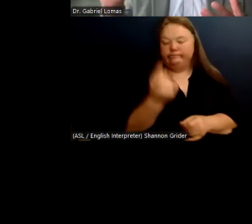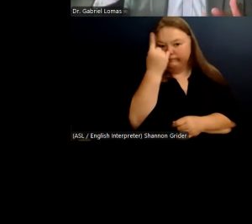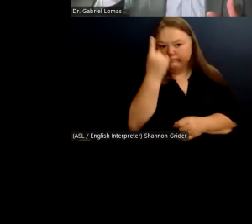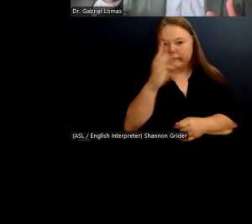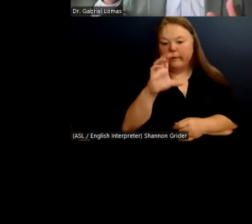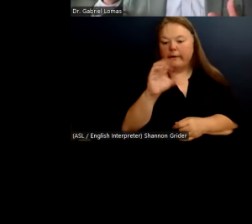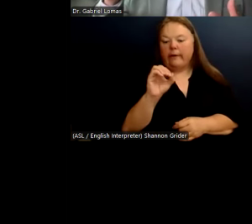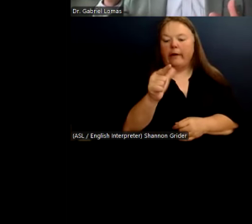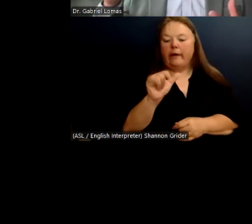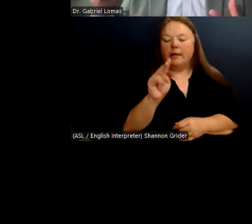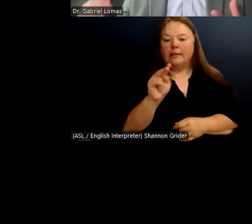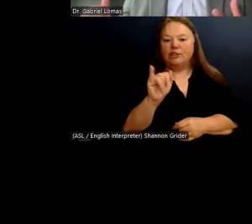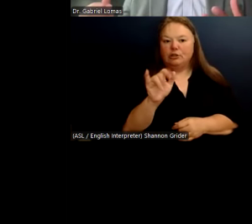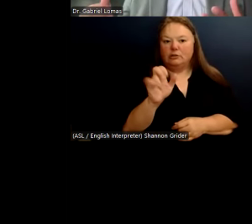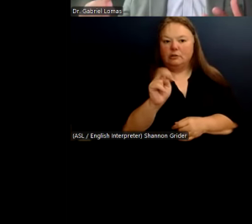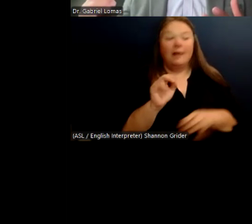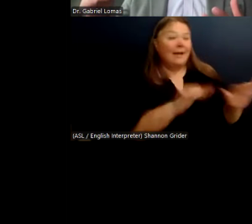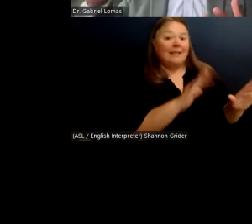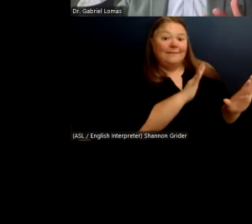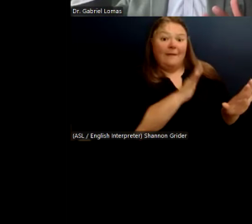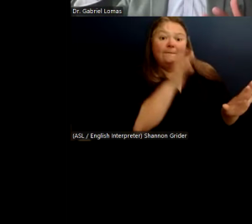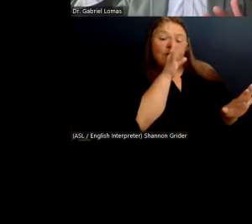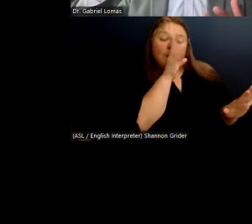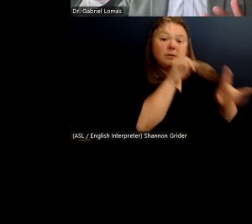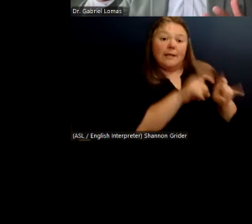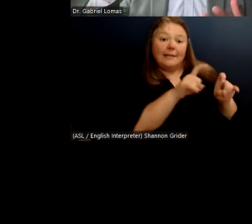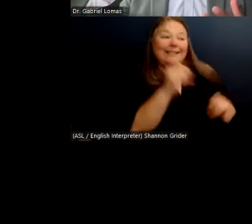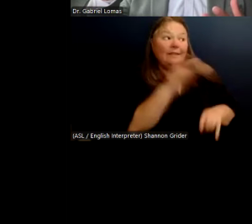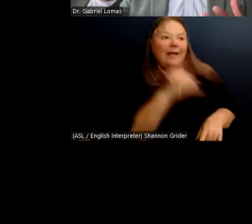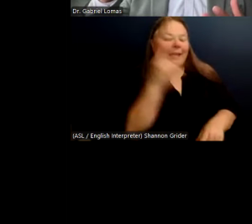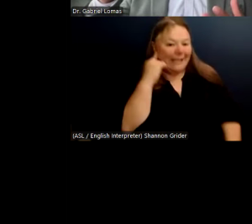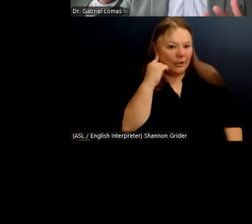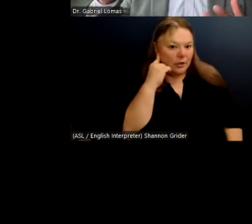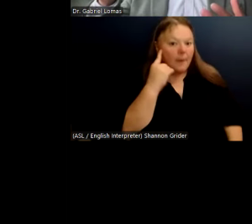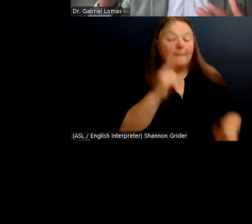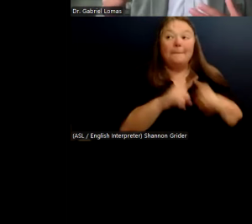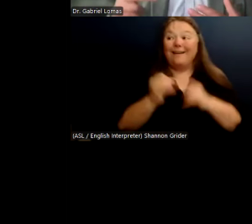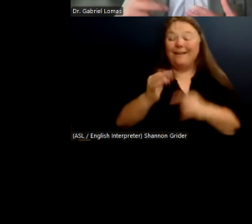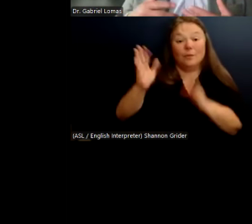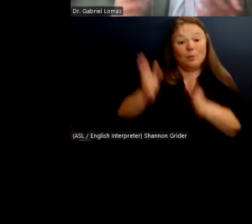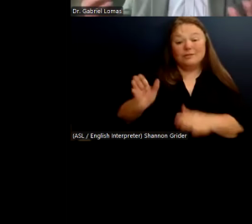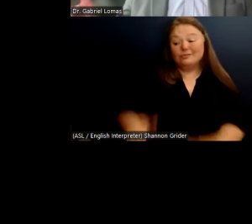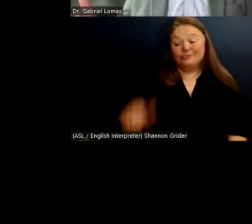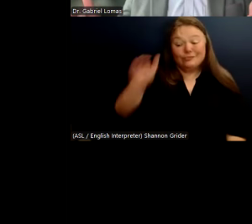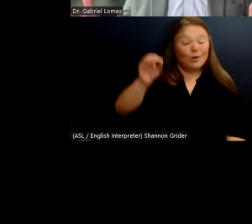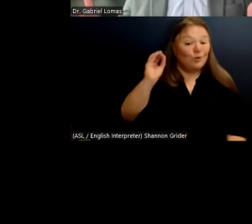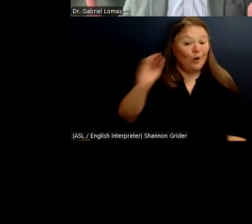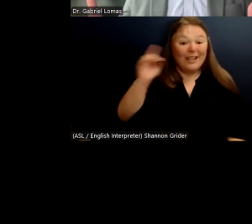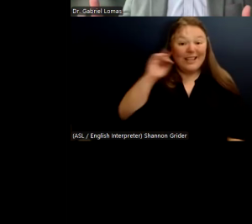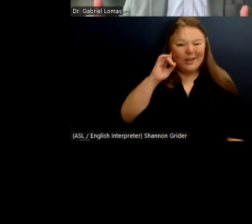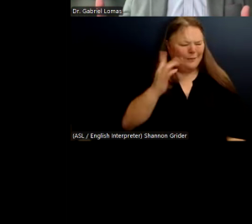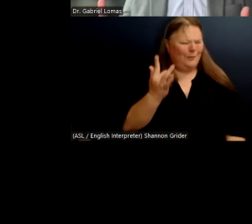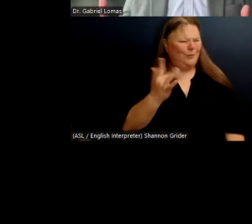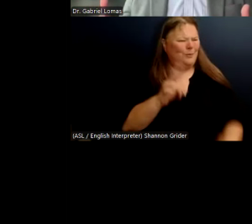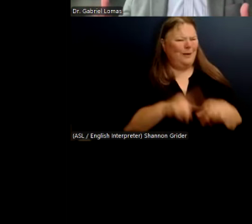can hear the language, but if the person hasn't really had good access to hearing growing up, it makes absolutely no sense to rely on